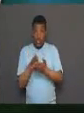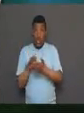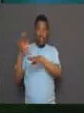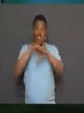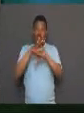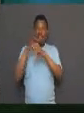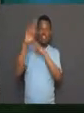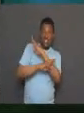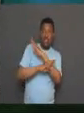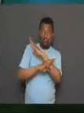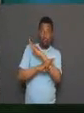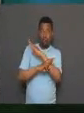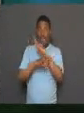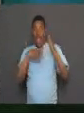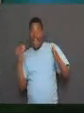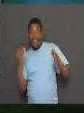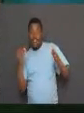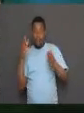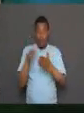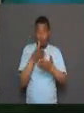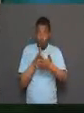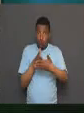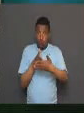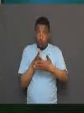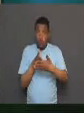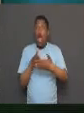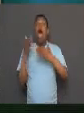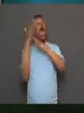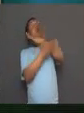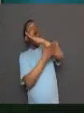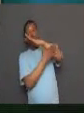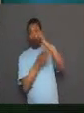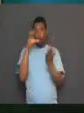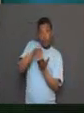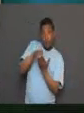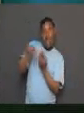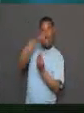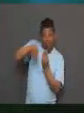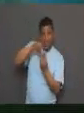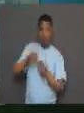geographic regions and between urban and rural areas,